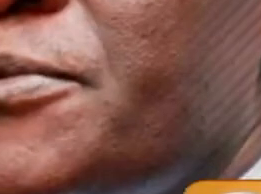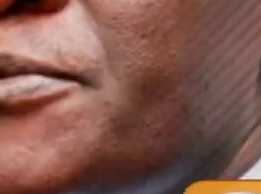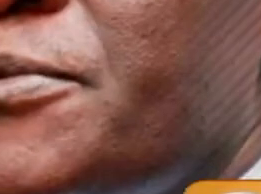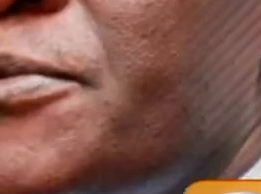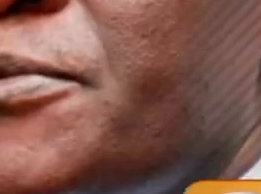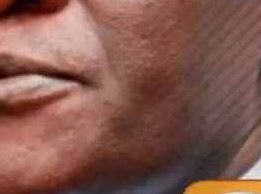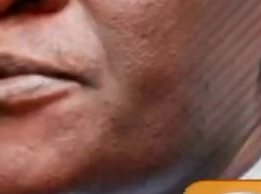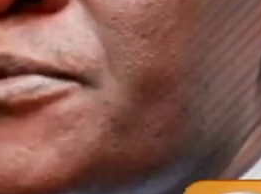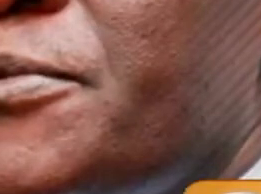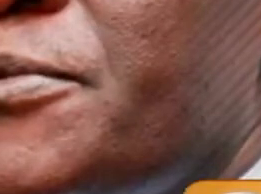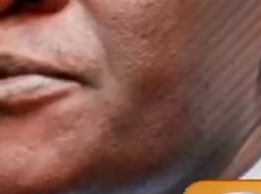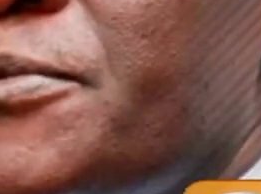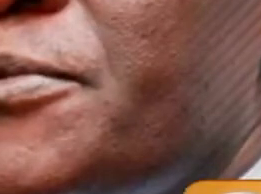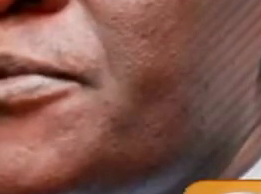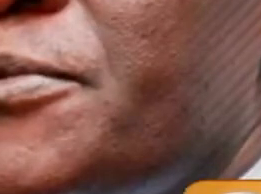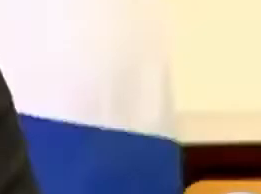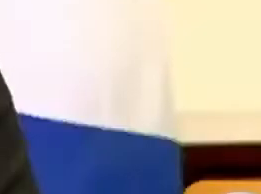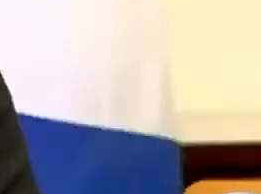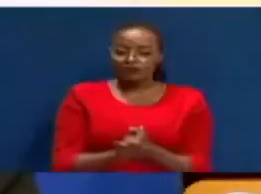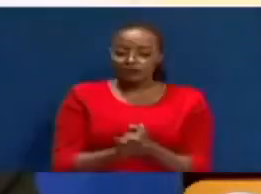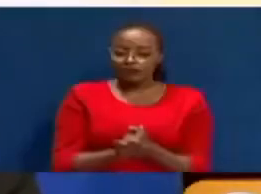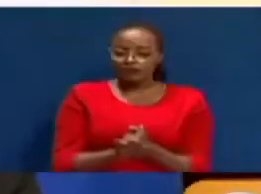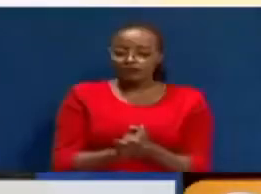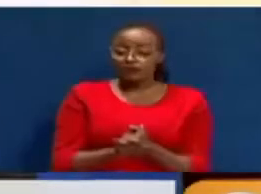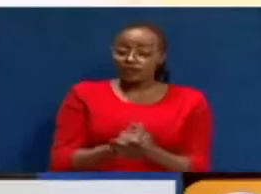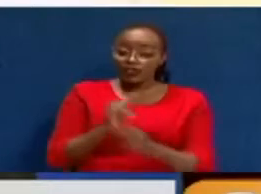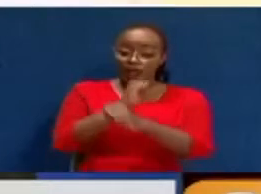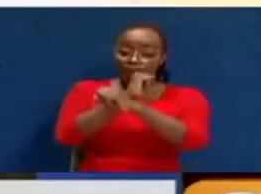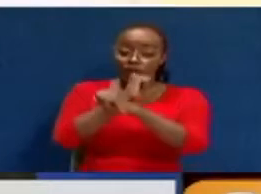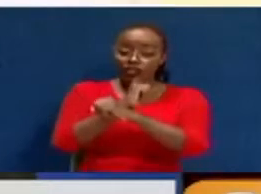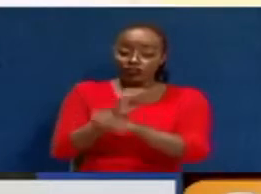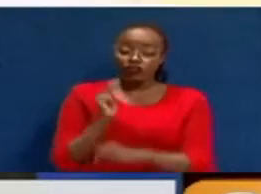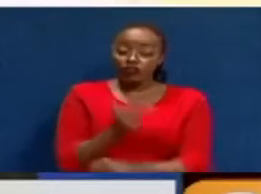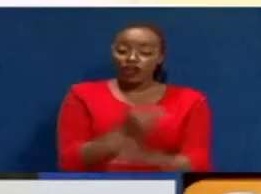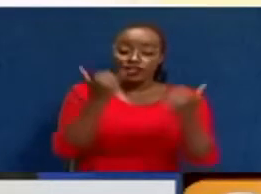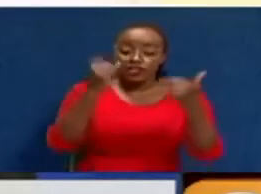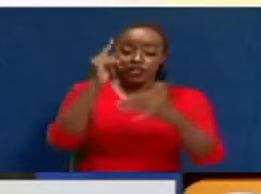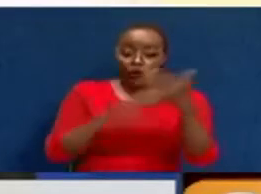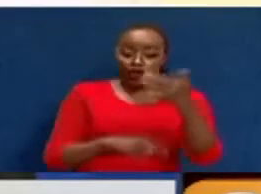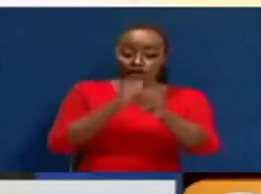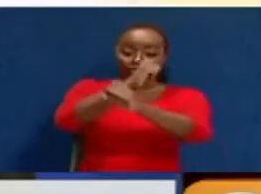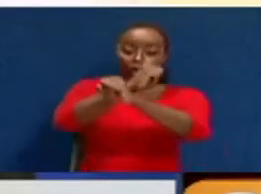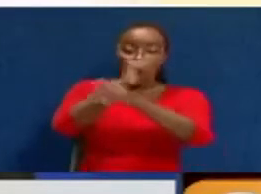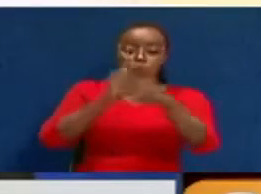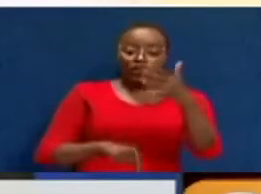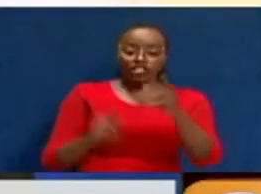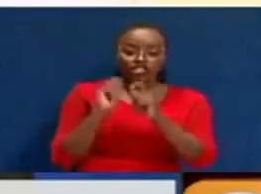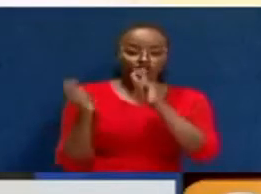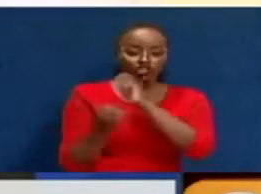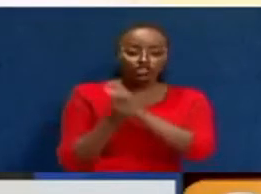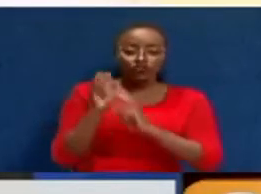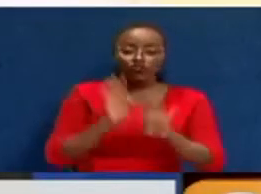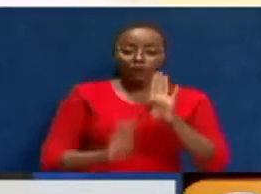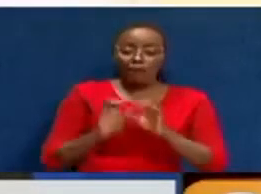the COVID-19 guidelines," end of quote. The silver bullet, for us, at least for now, the silver bullet is our change in